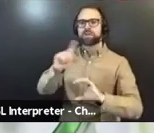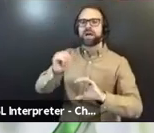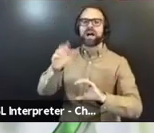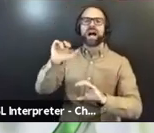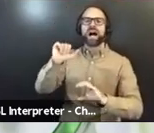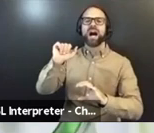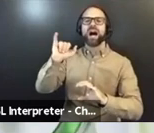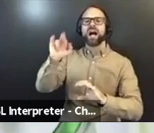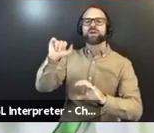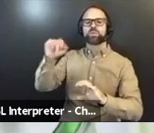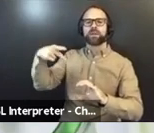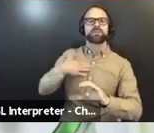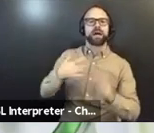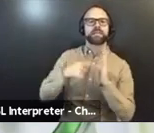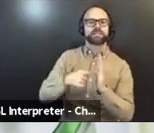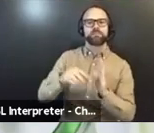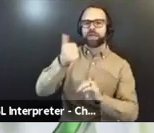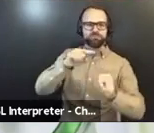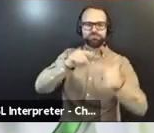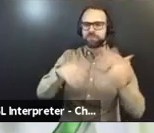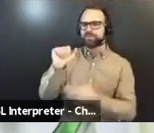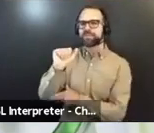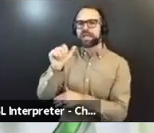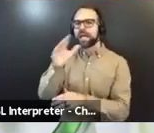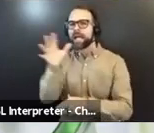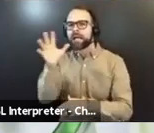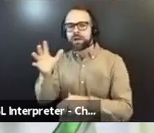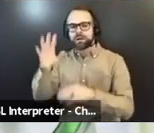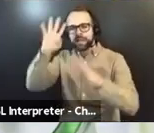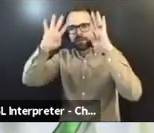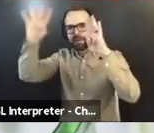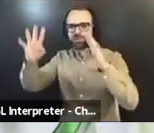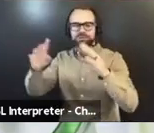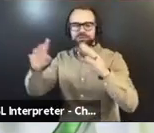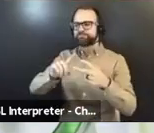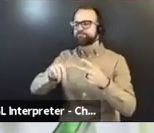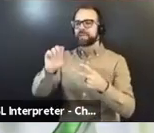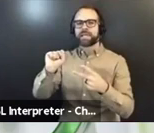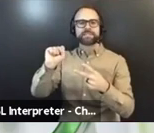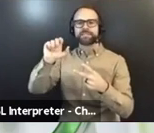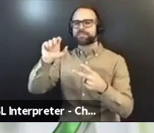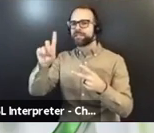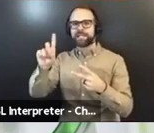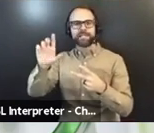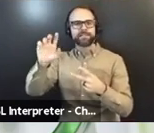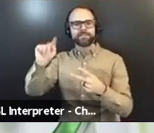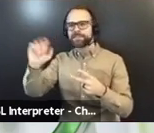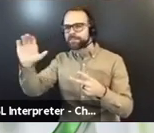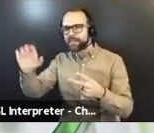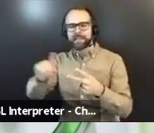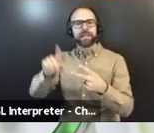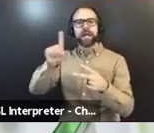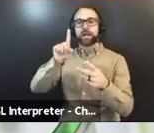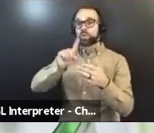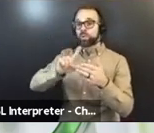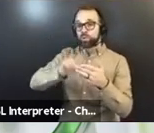as an example. So whether you got one from Agri Innovation or SDTC and it's covering R&D costs, yep, they all